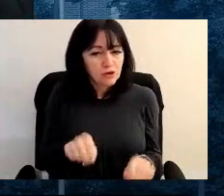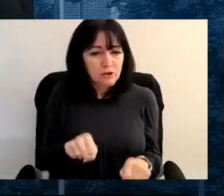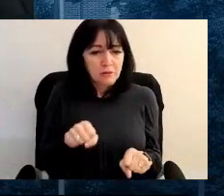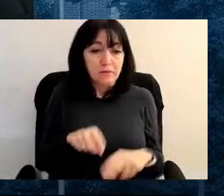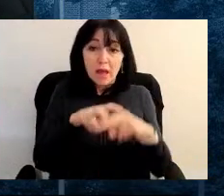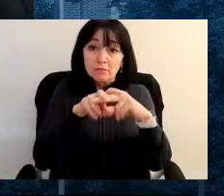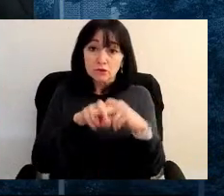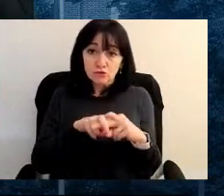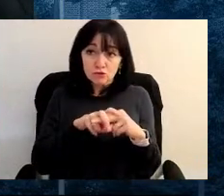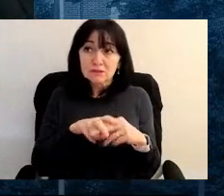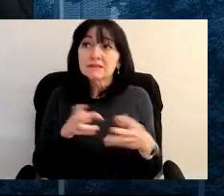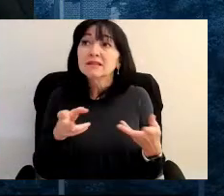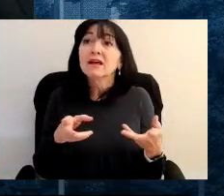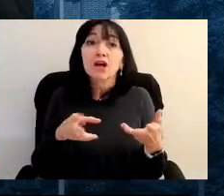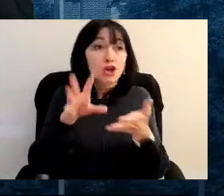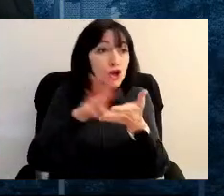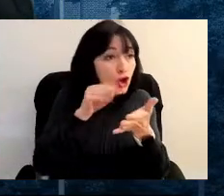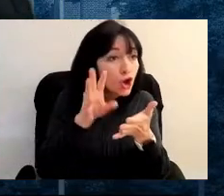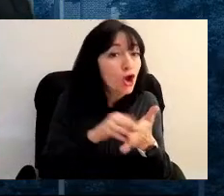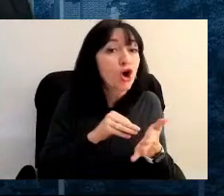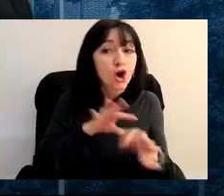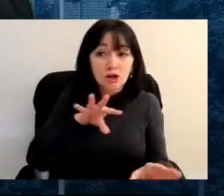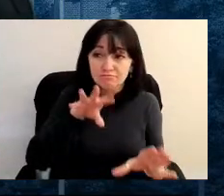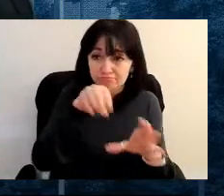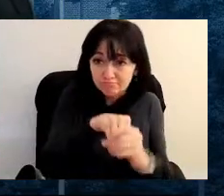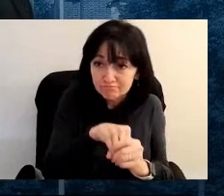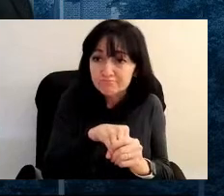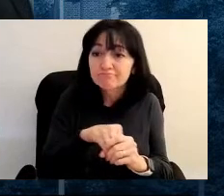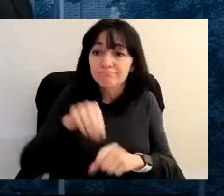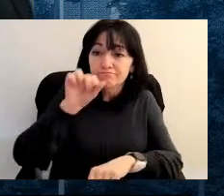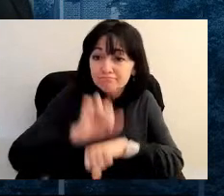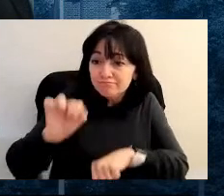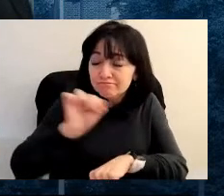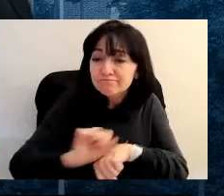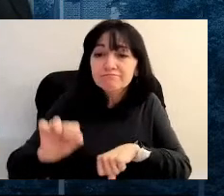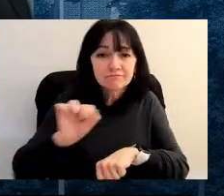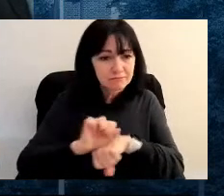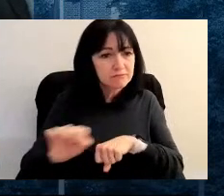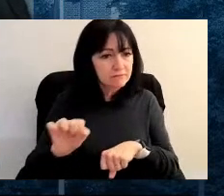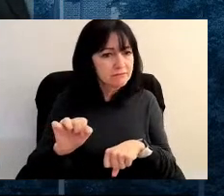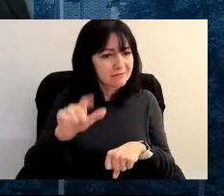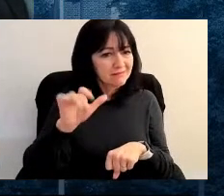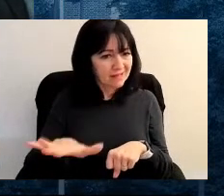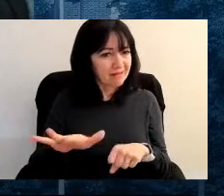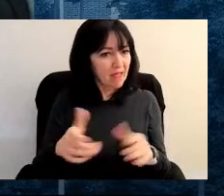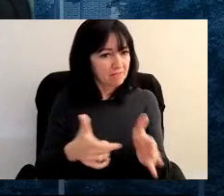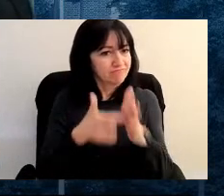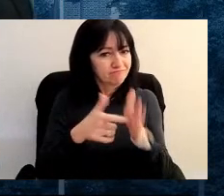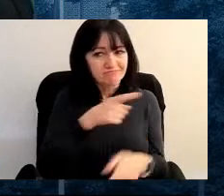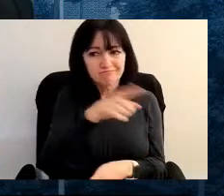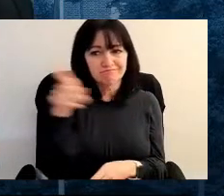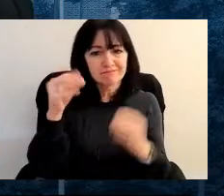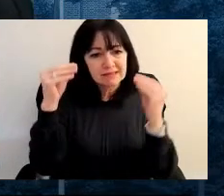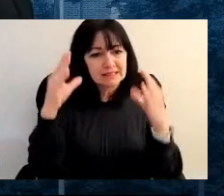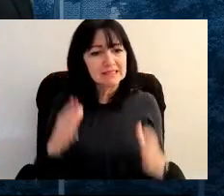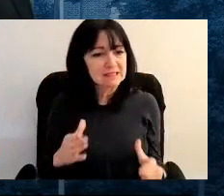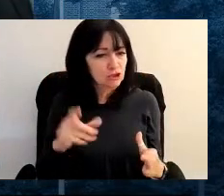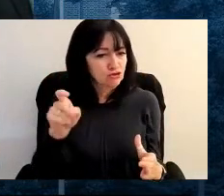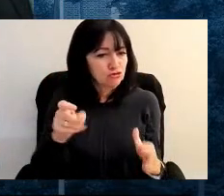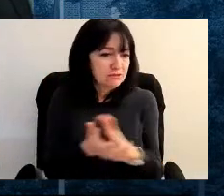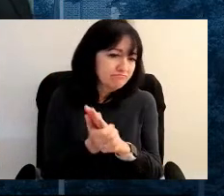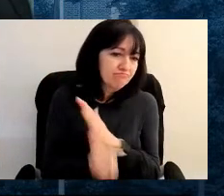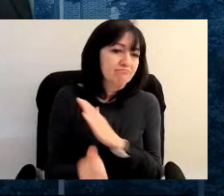into smaller parts and doing so with patience, encouragement, and care. We know classroom